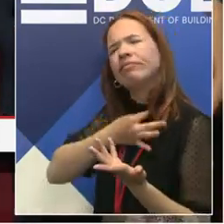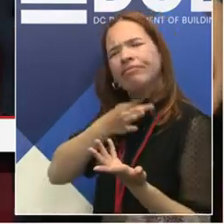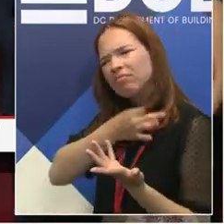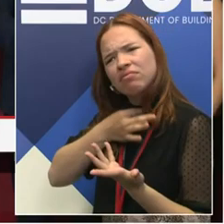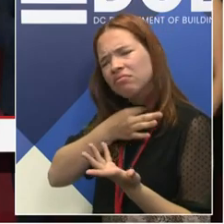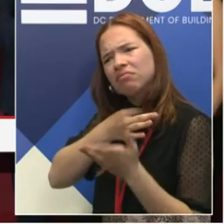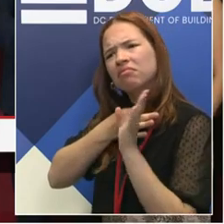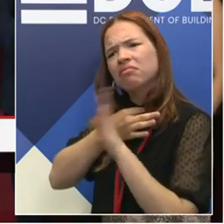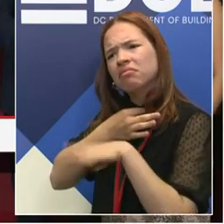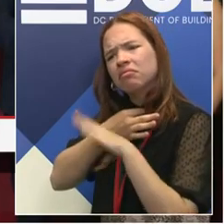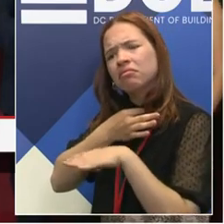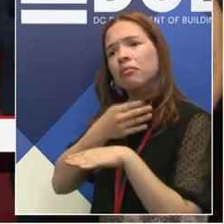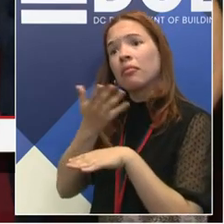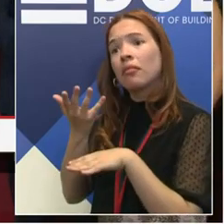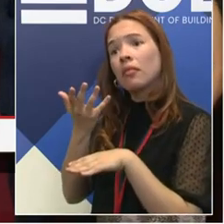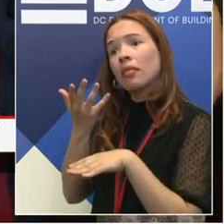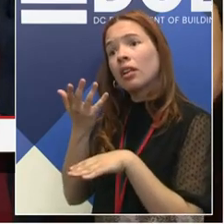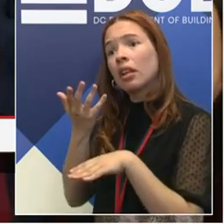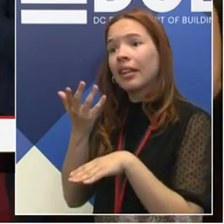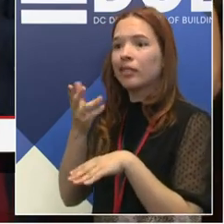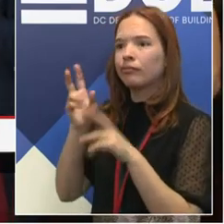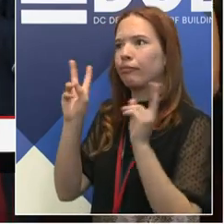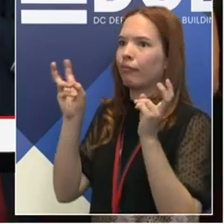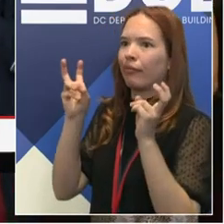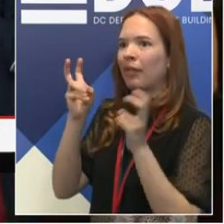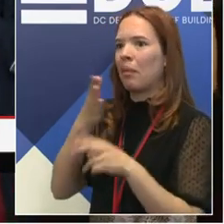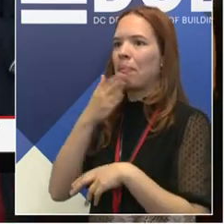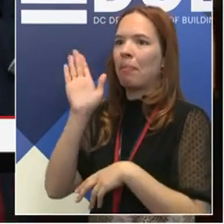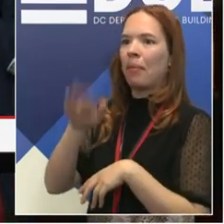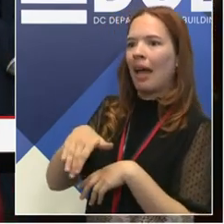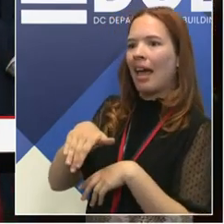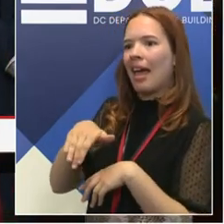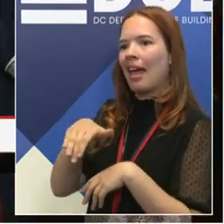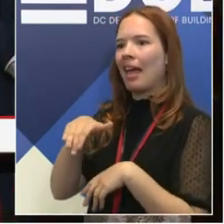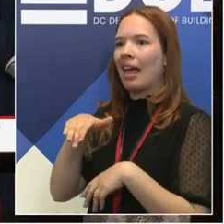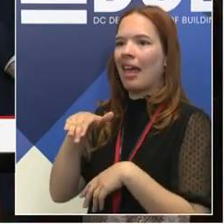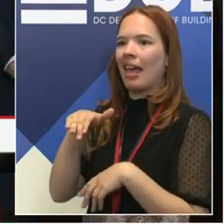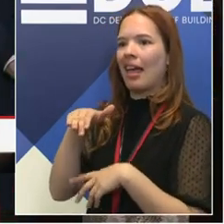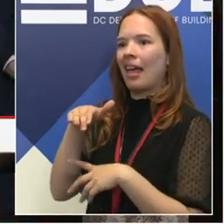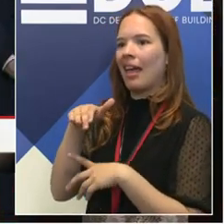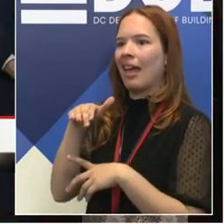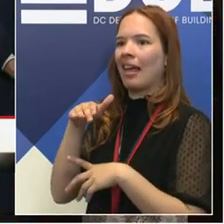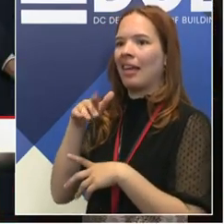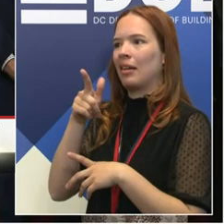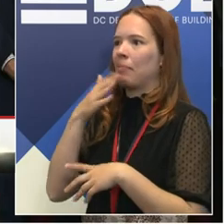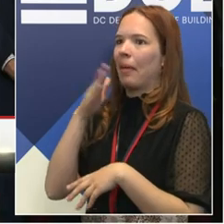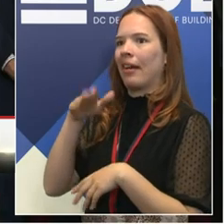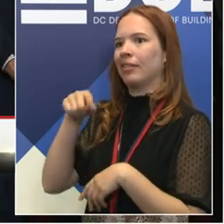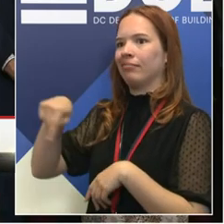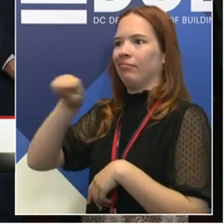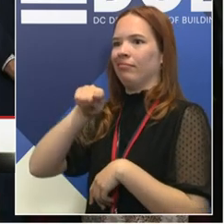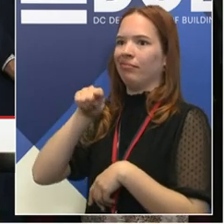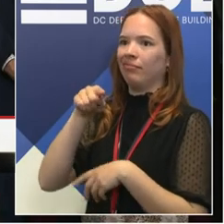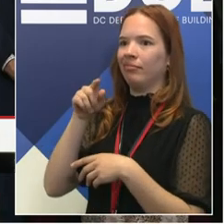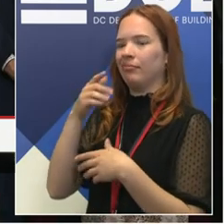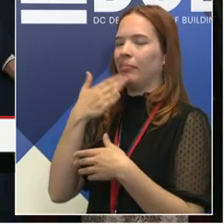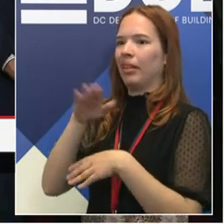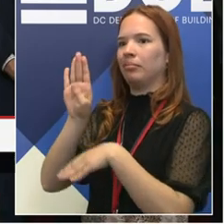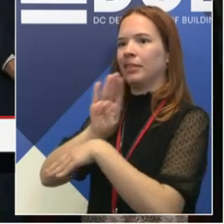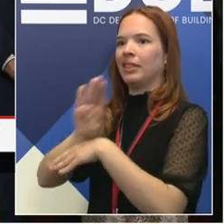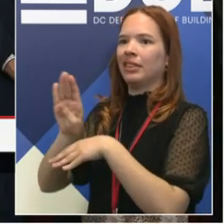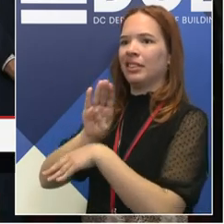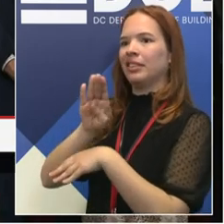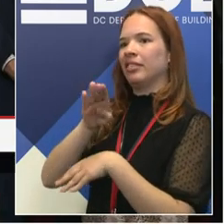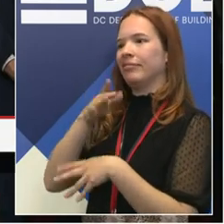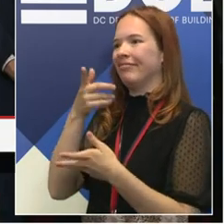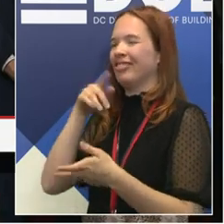former administration has banned from doing business in the city. Todd Ragamuff was one developer, and for instance. However, we